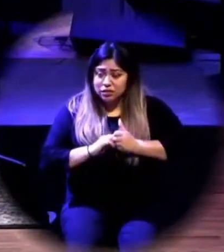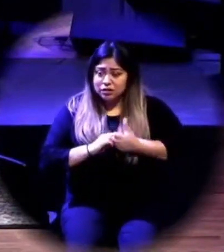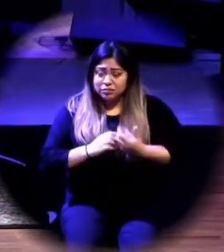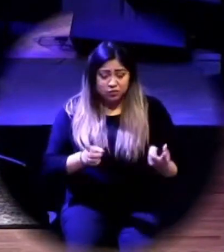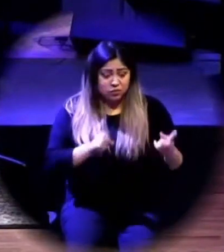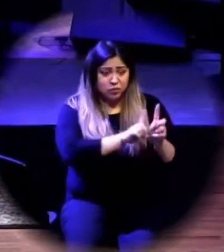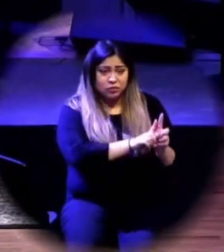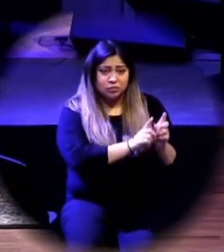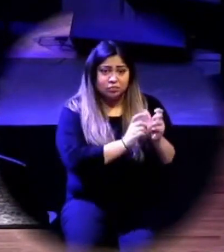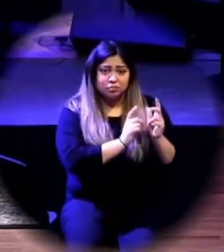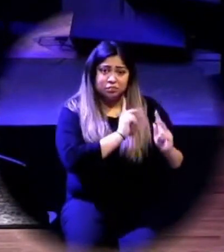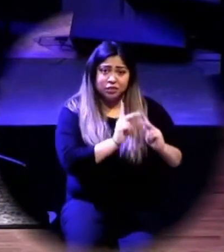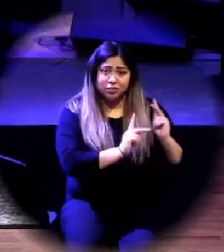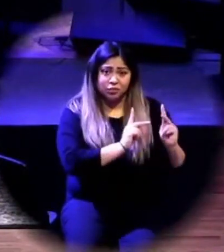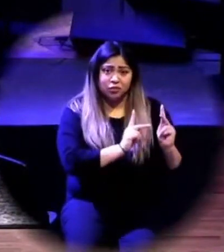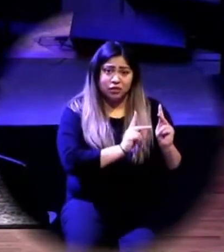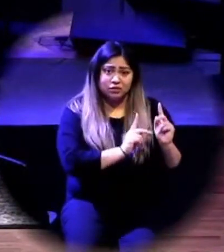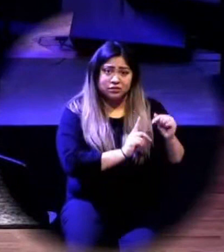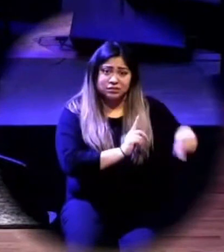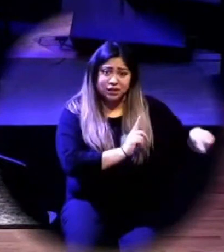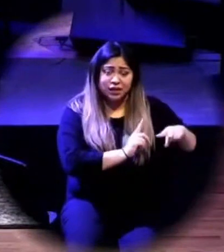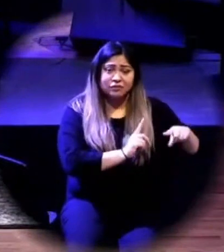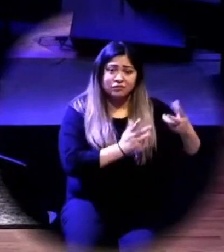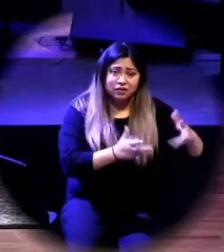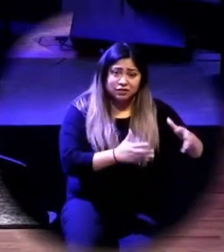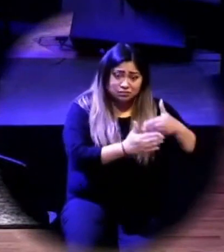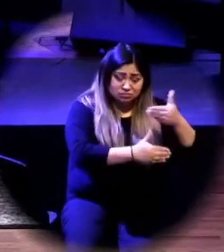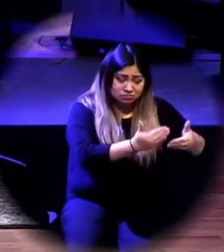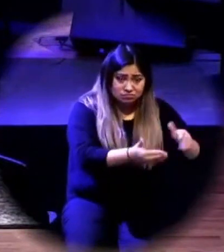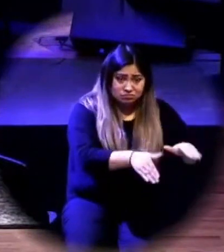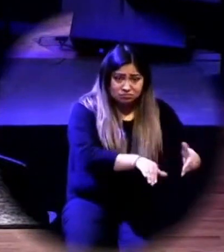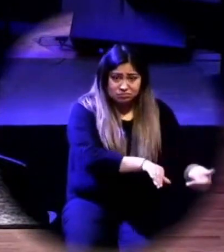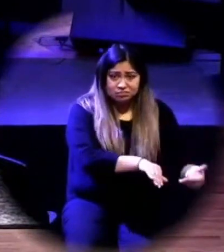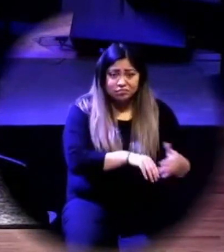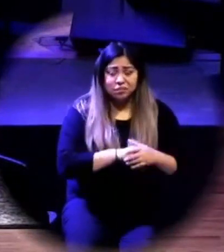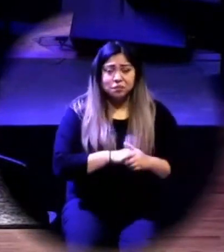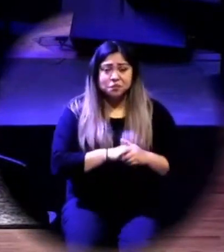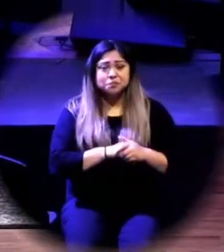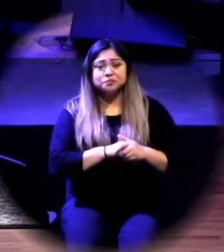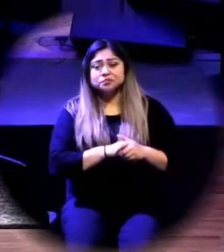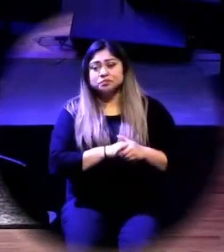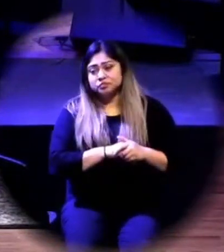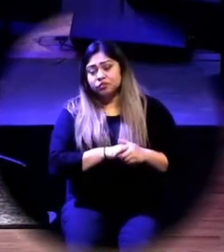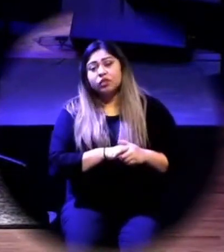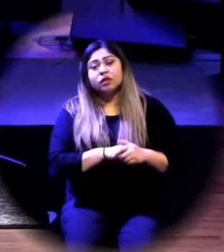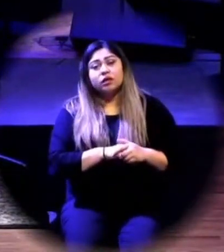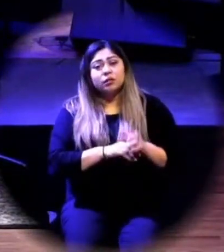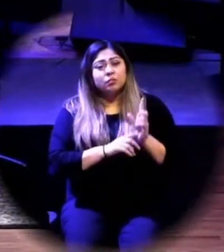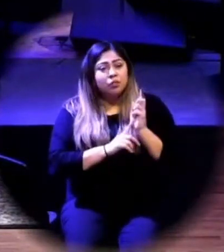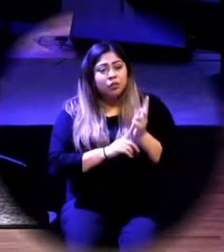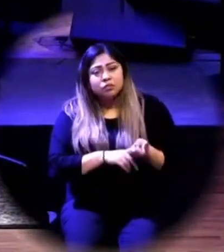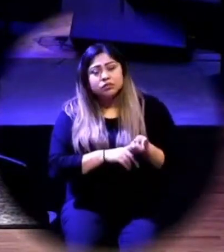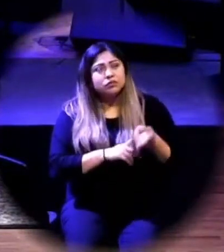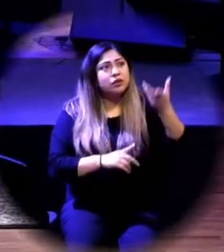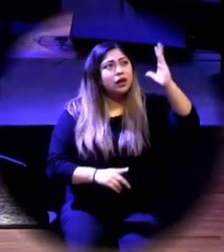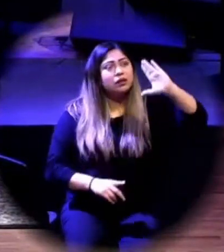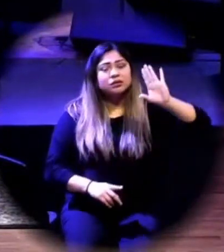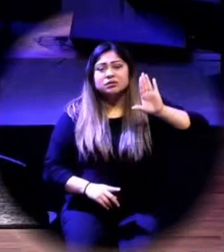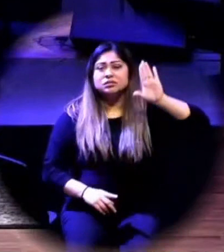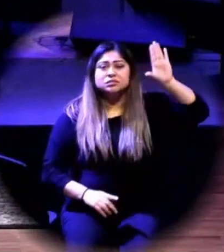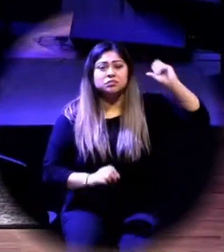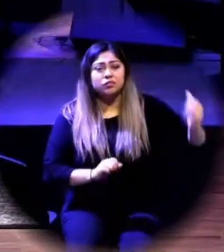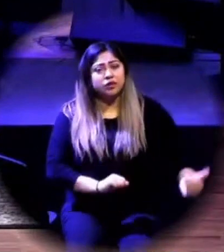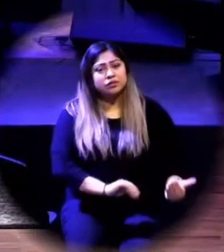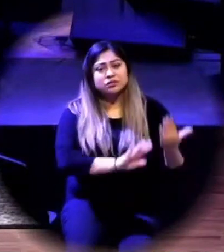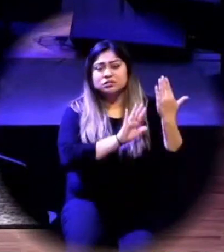career, and really in ways that are difficult to even begin to describe. There are moments where God's presence in